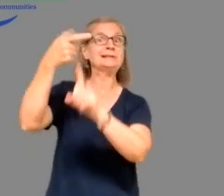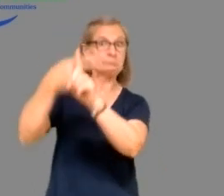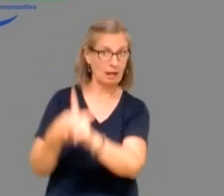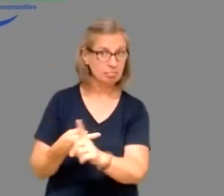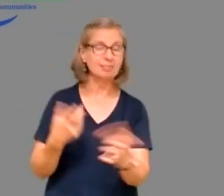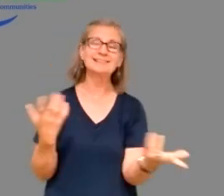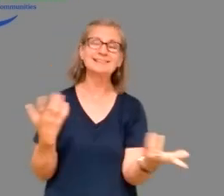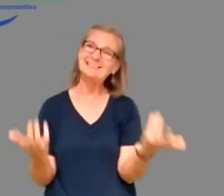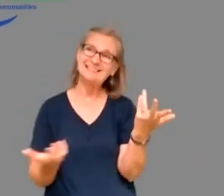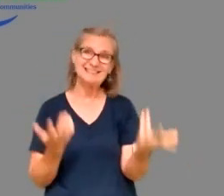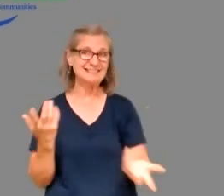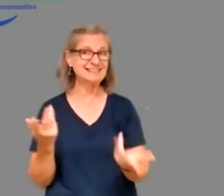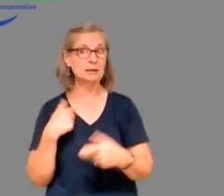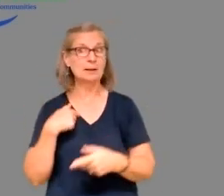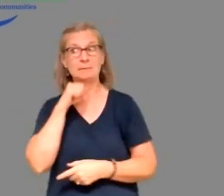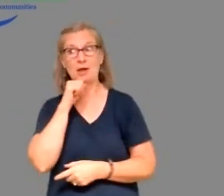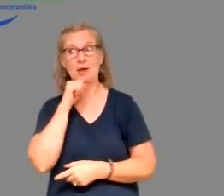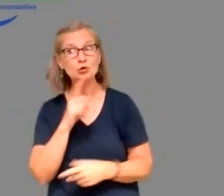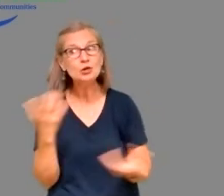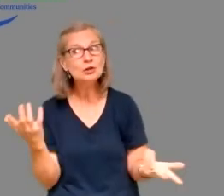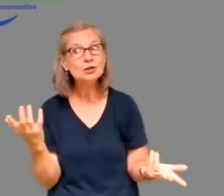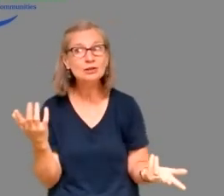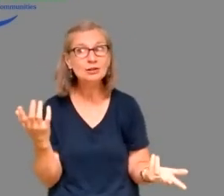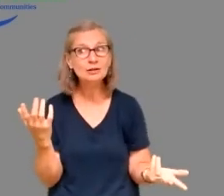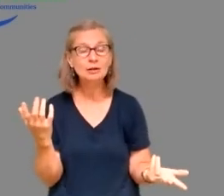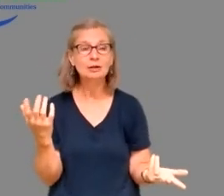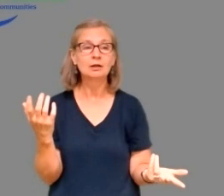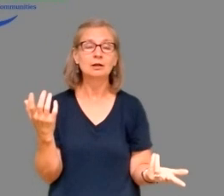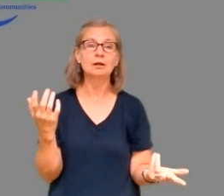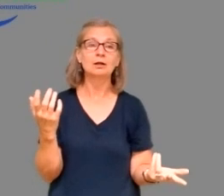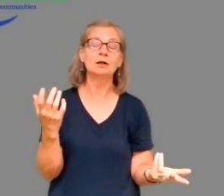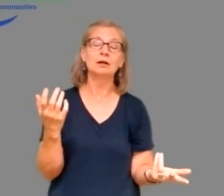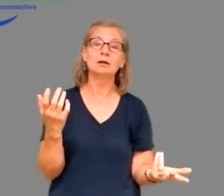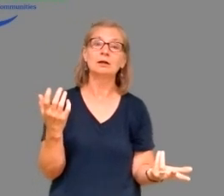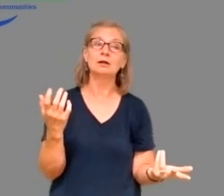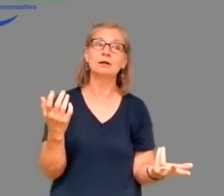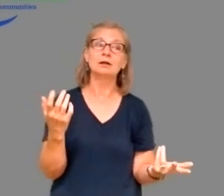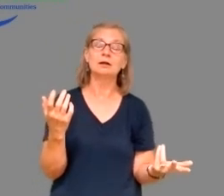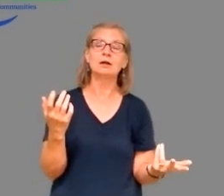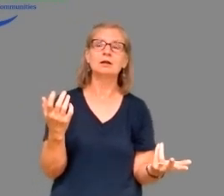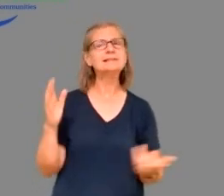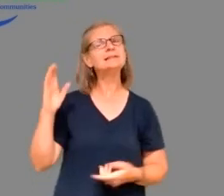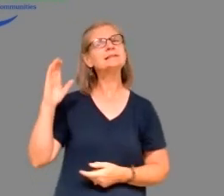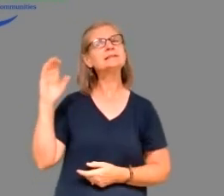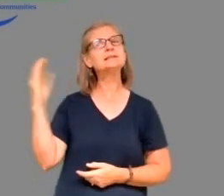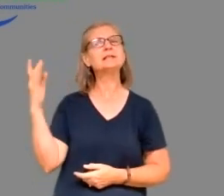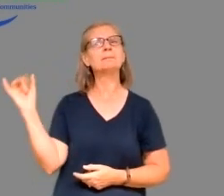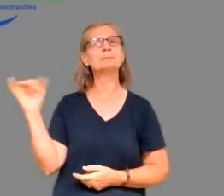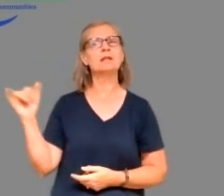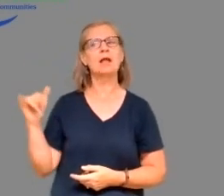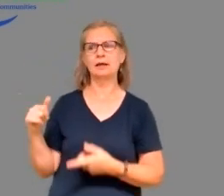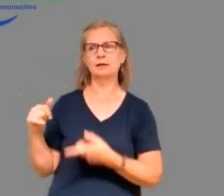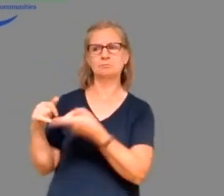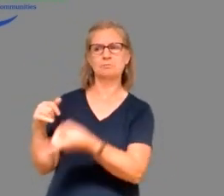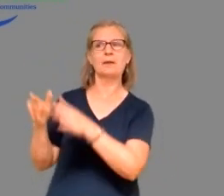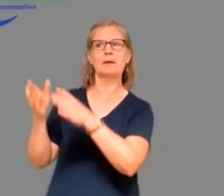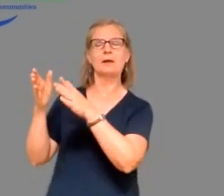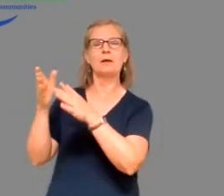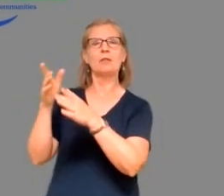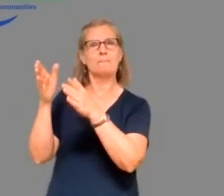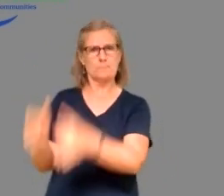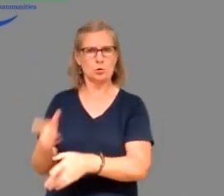pretty serious roll of the dice there. I would think it seems like they are, the person that wrote that